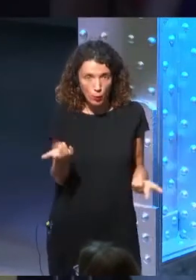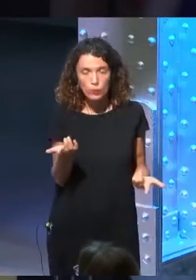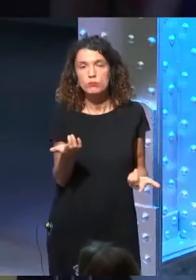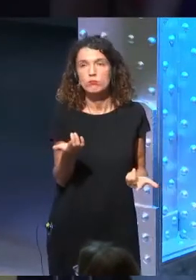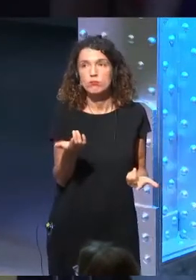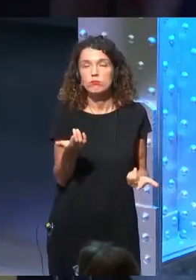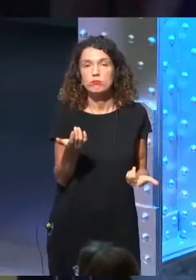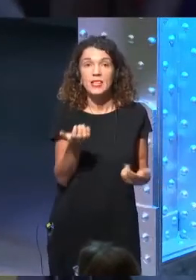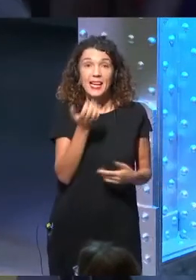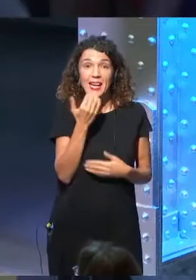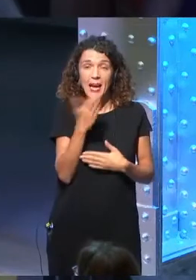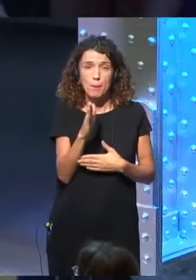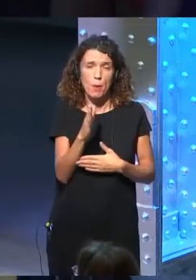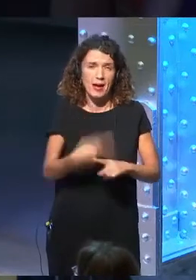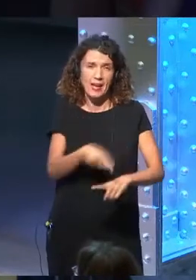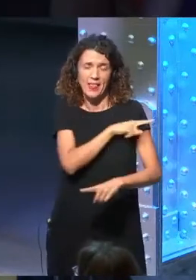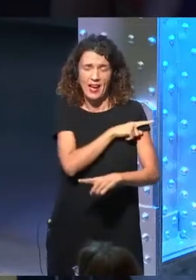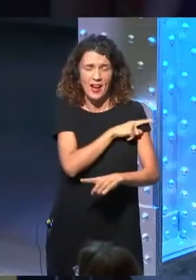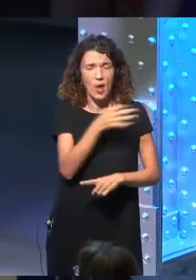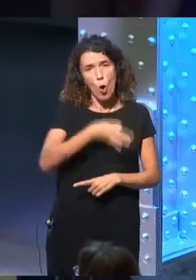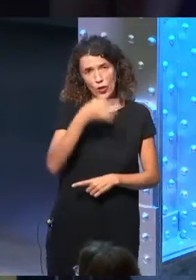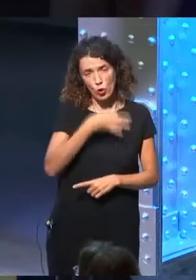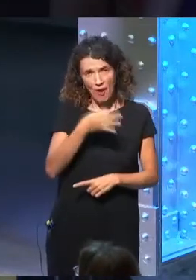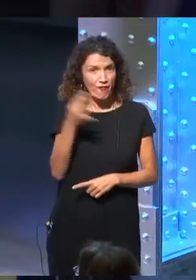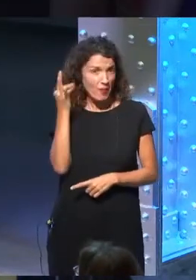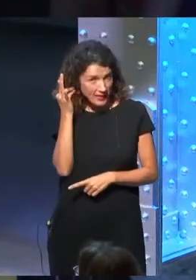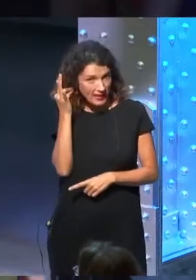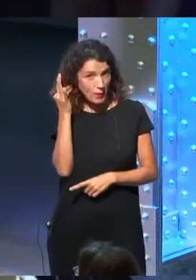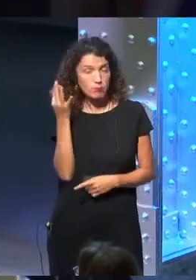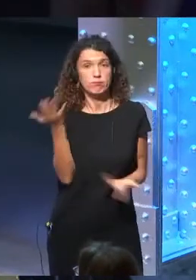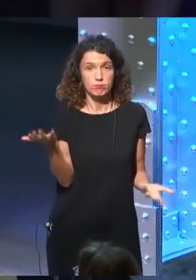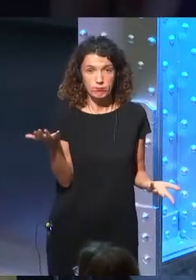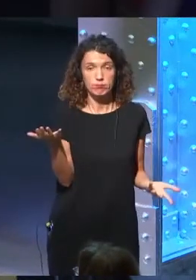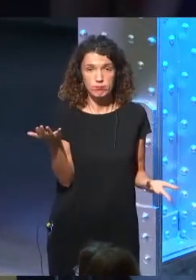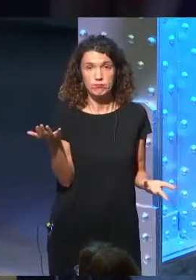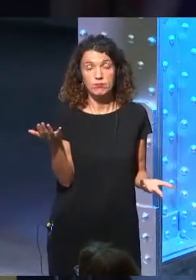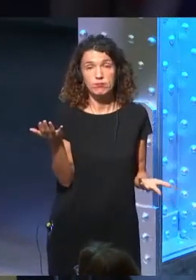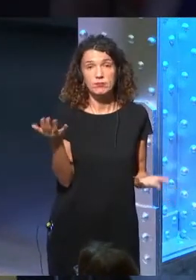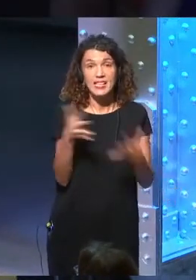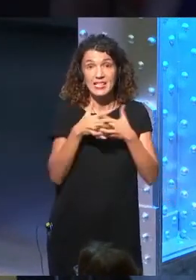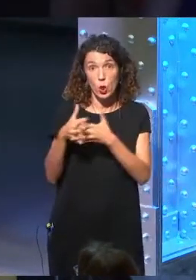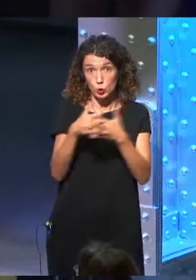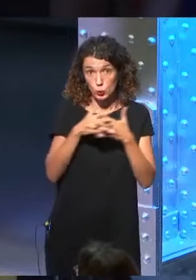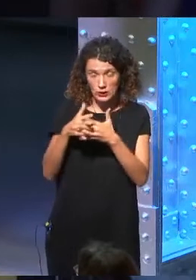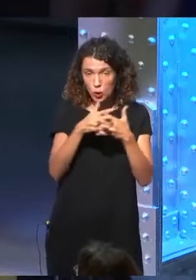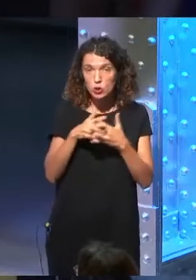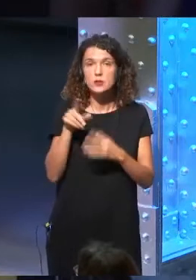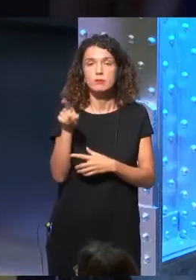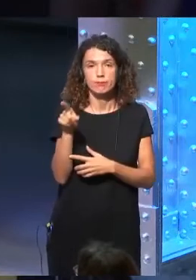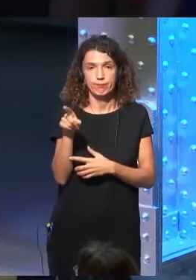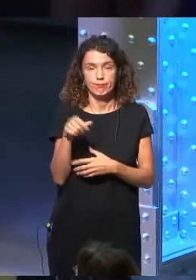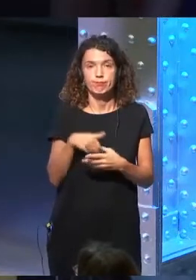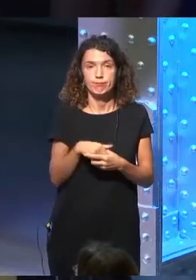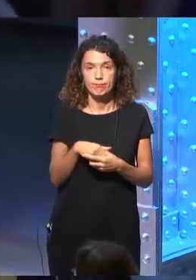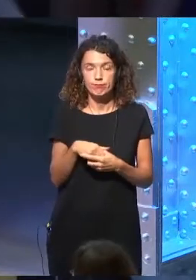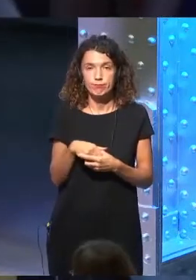female oratory of all from the United States. It is the